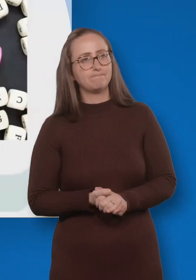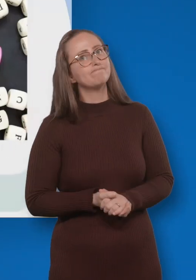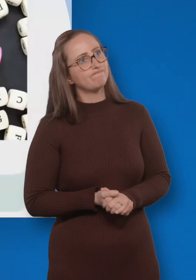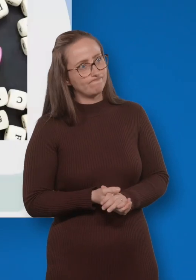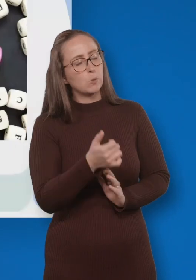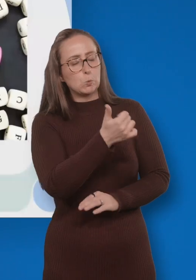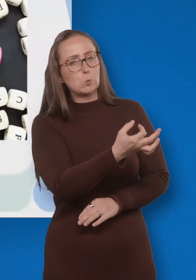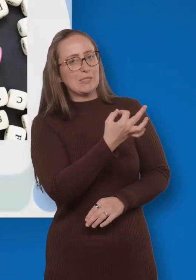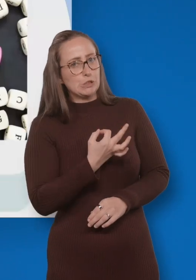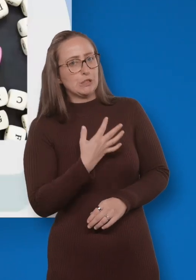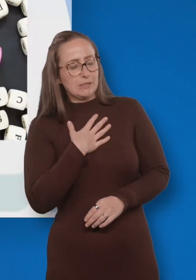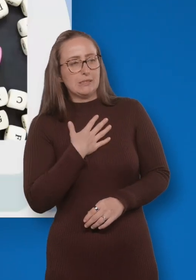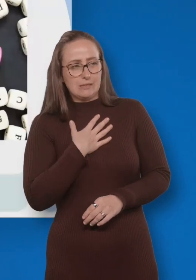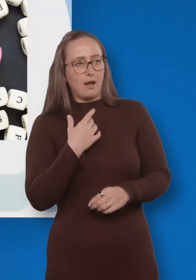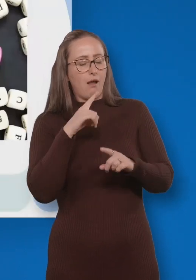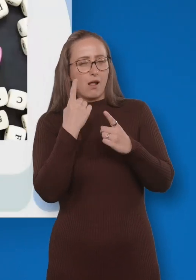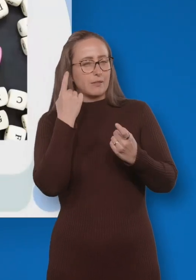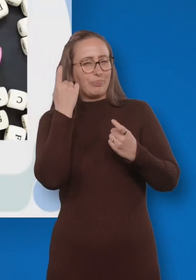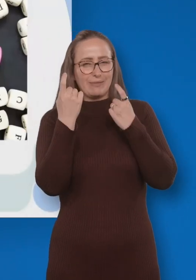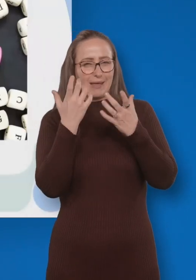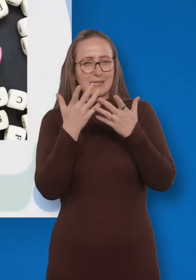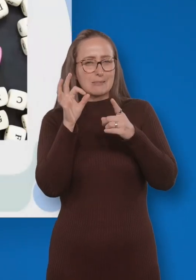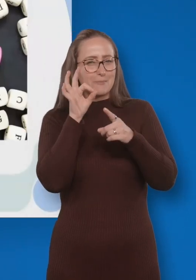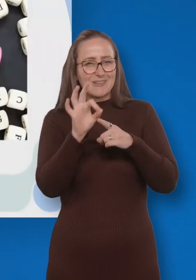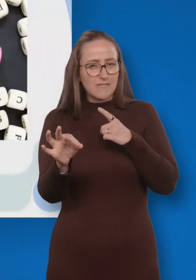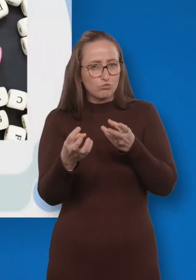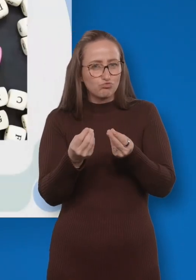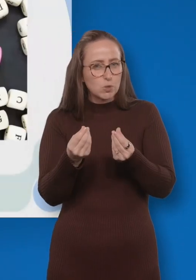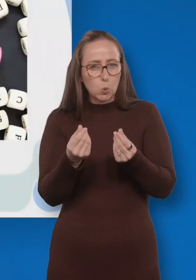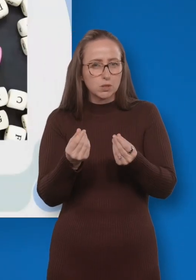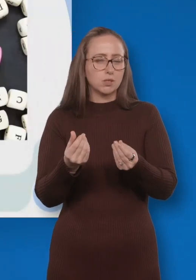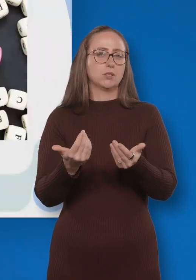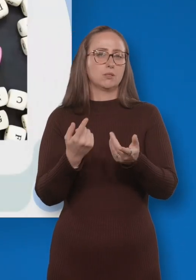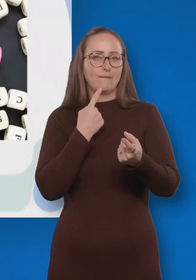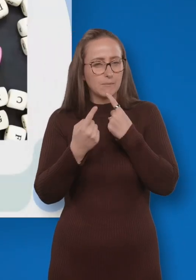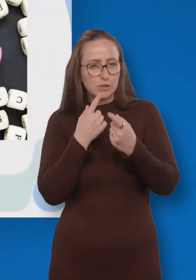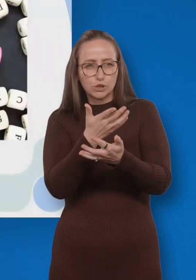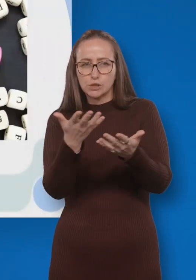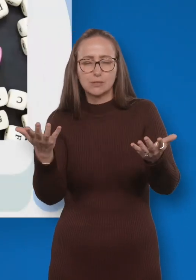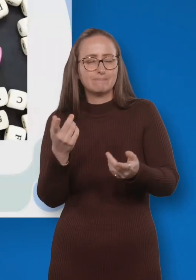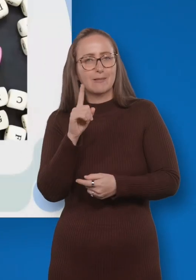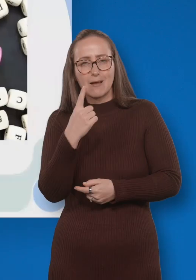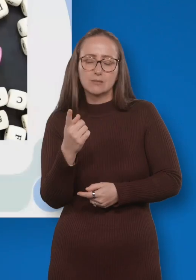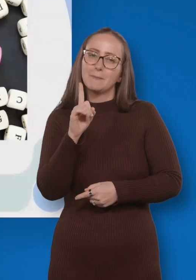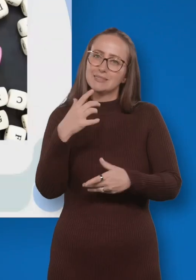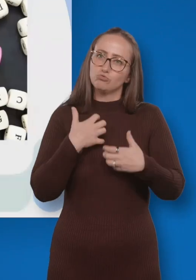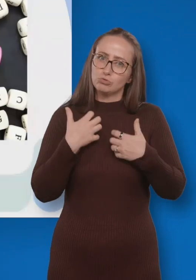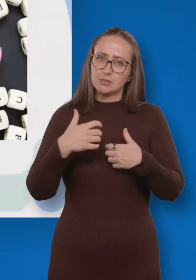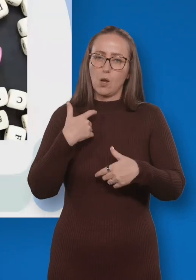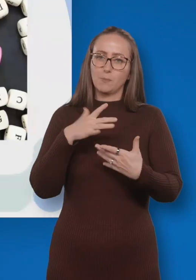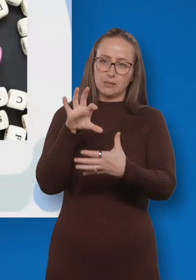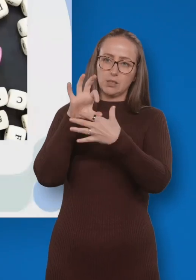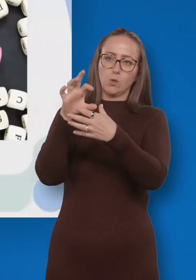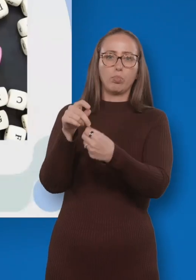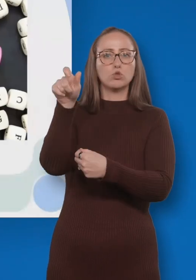that's a really good question. I can't think of any specific resources off the top of my head, but I think it's interesting. I was just liaising with a